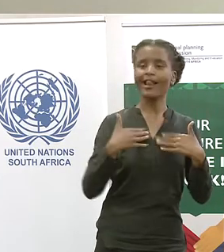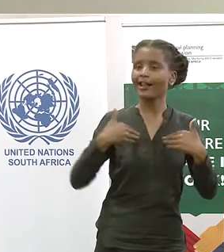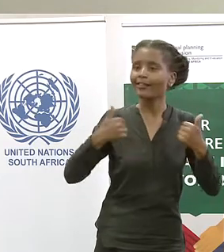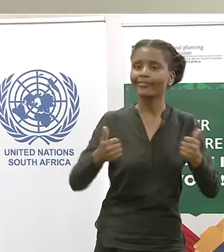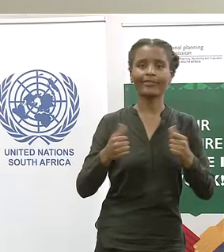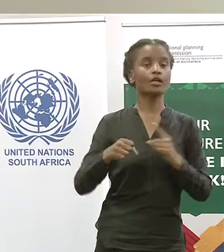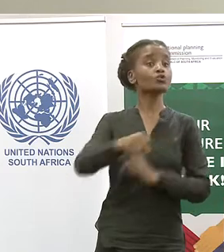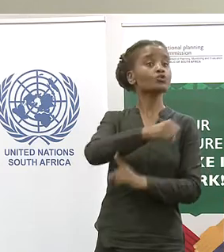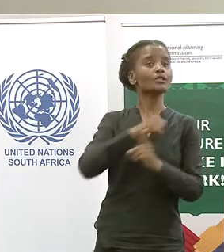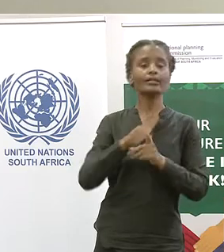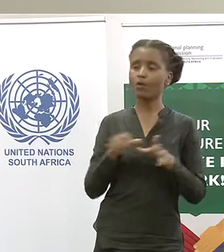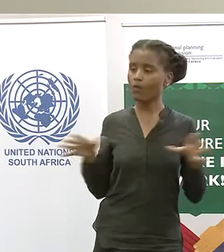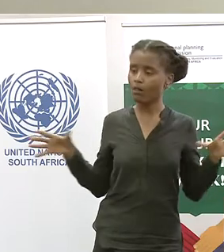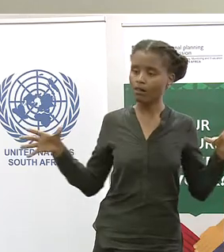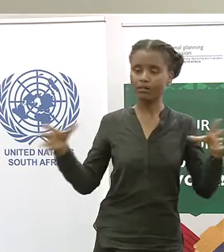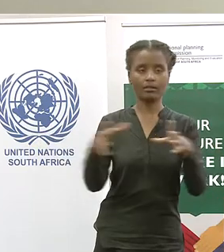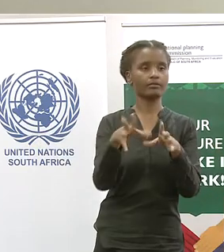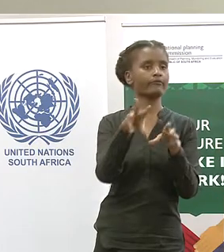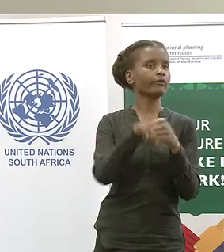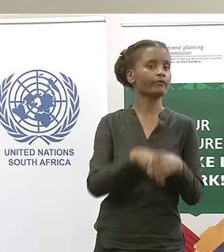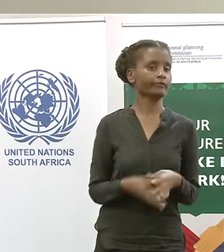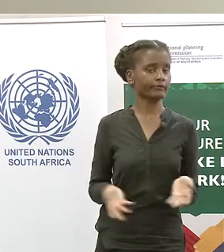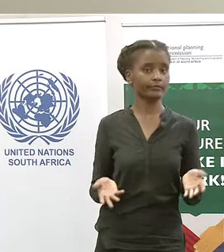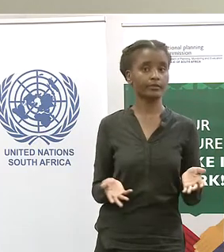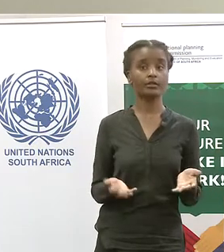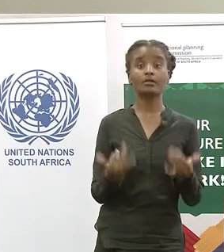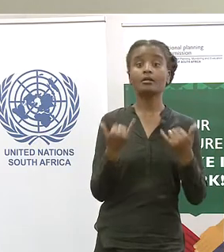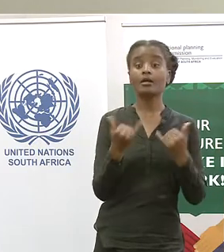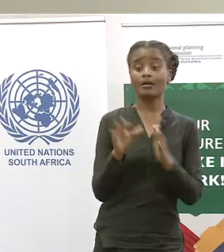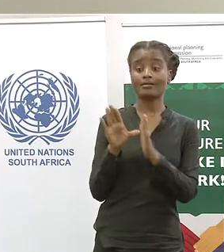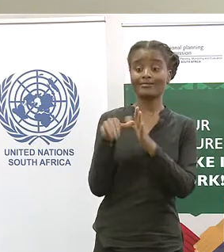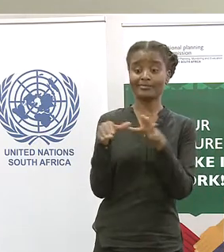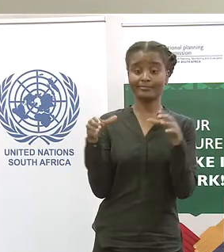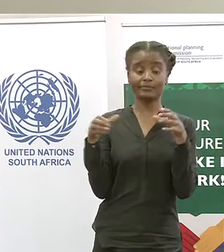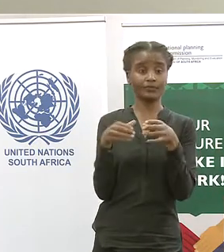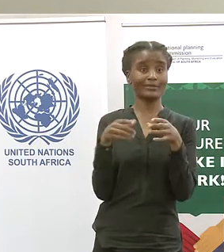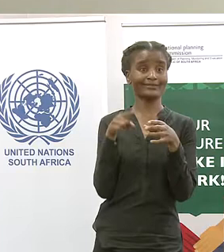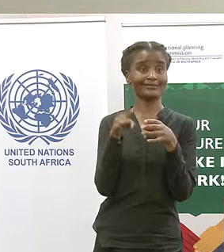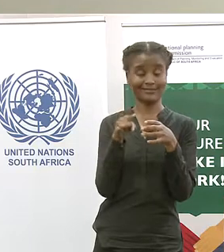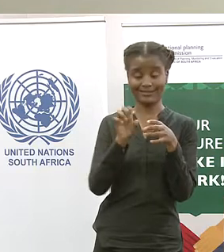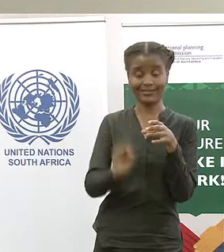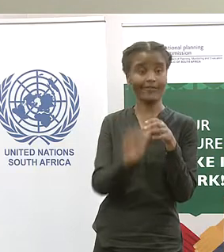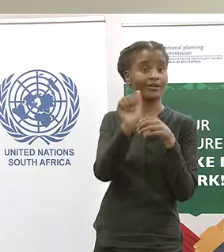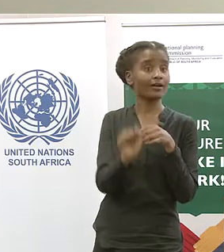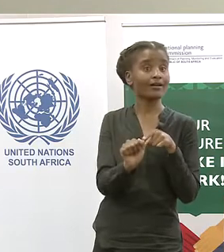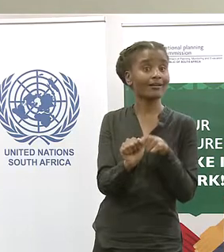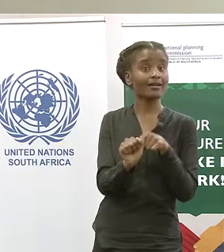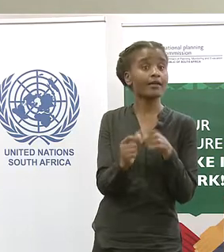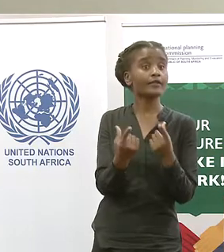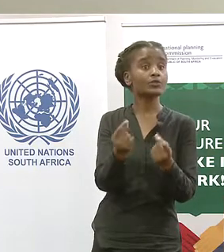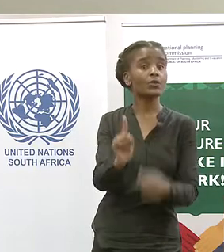society. What the disability movement under the Disabled People of South Africa did